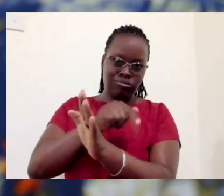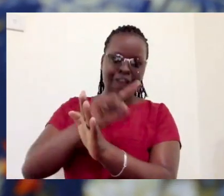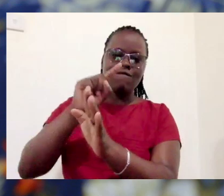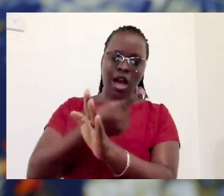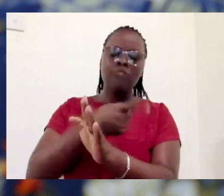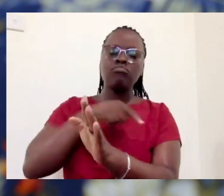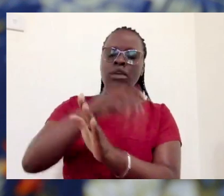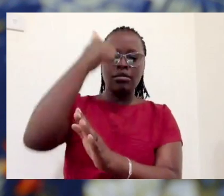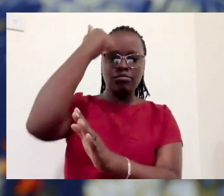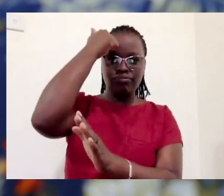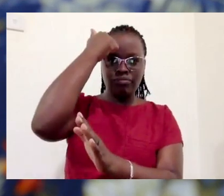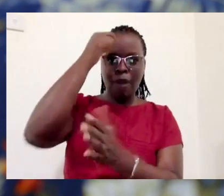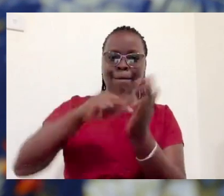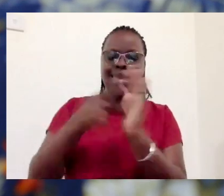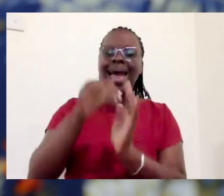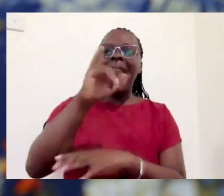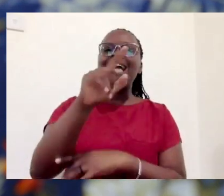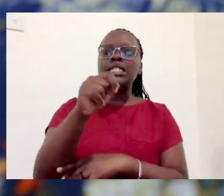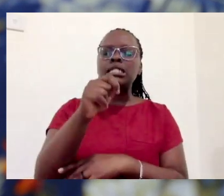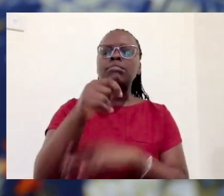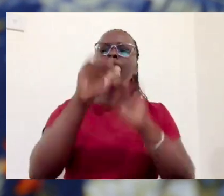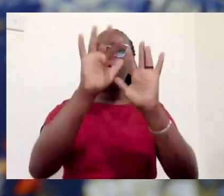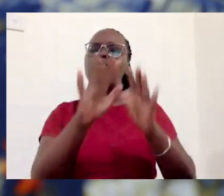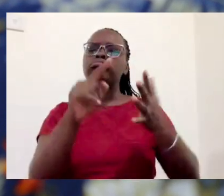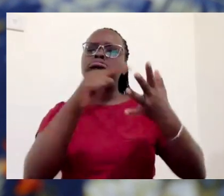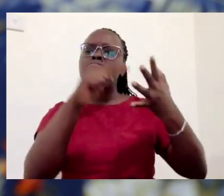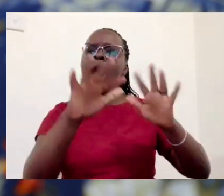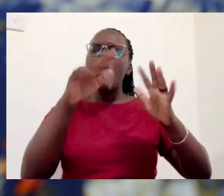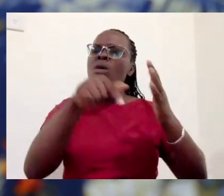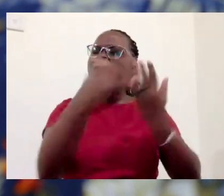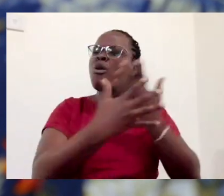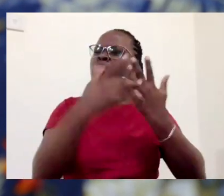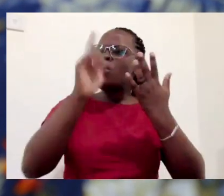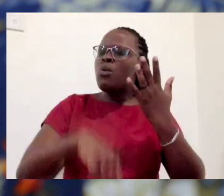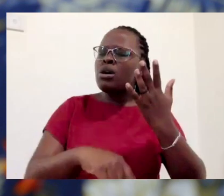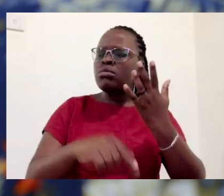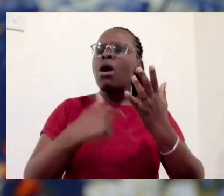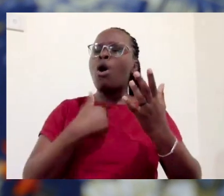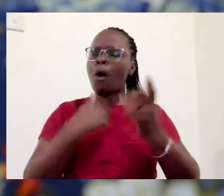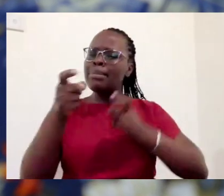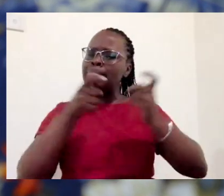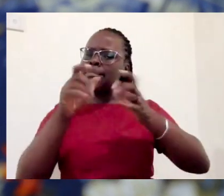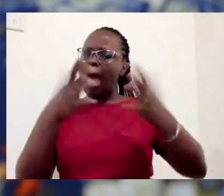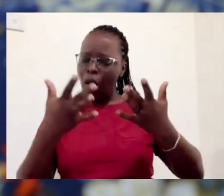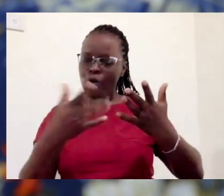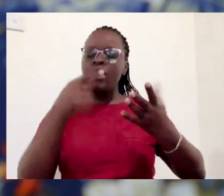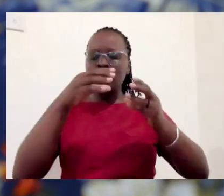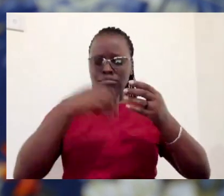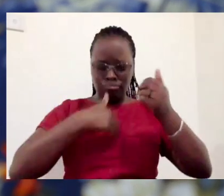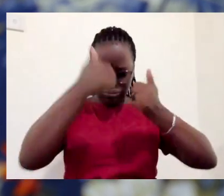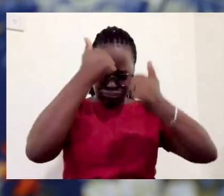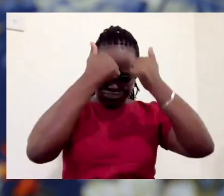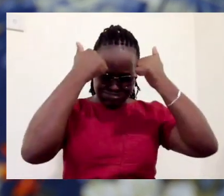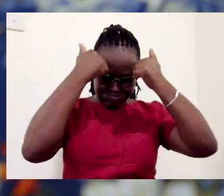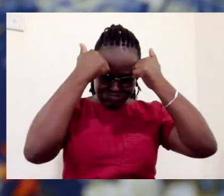get a basic, what we call IT essentials. They learn what a computer is and how to operate it. Then from there,